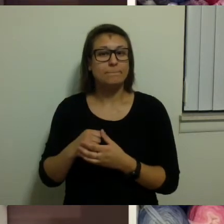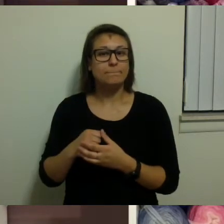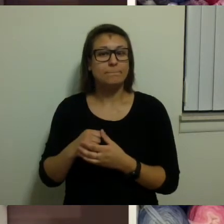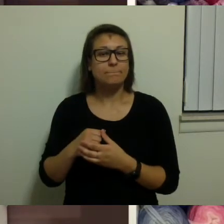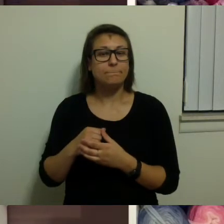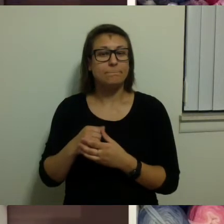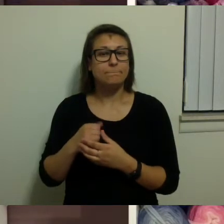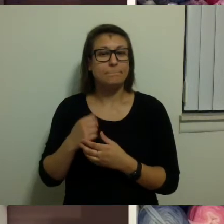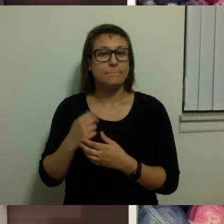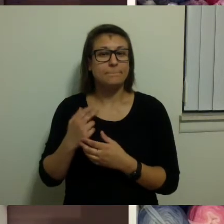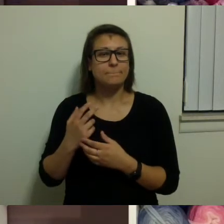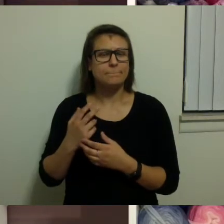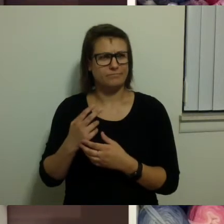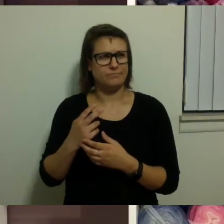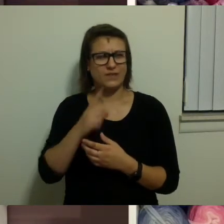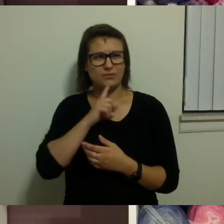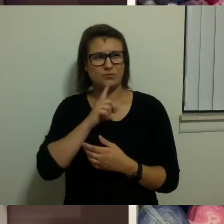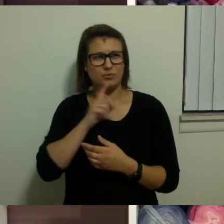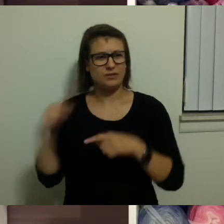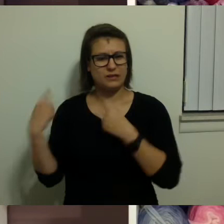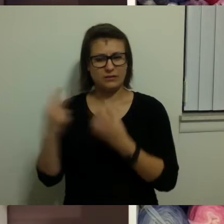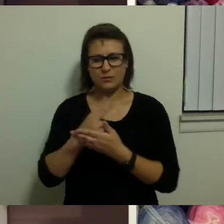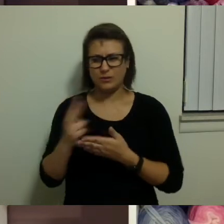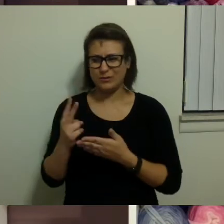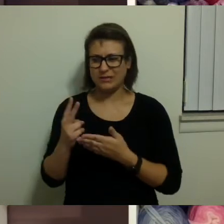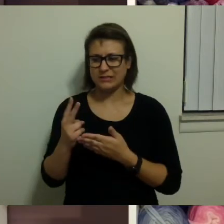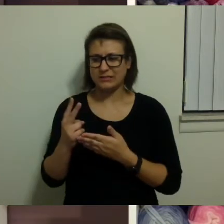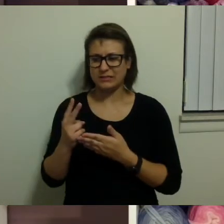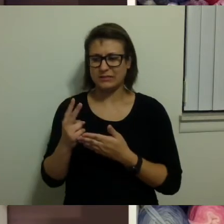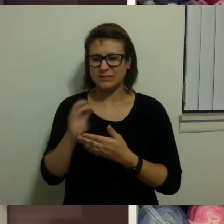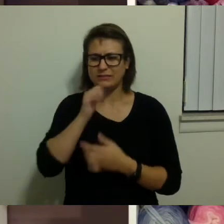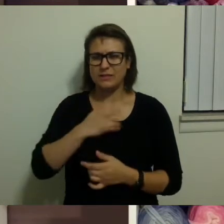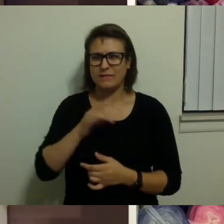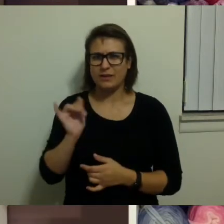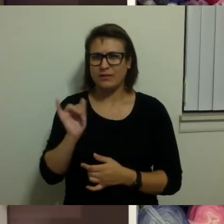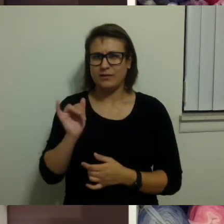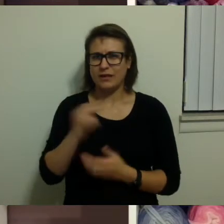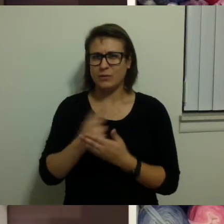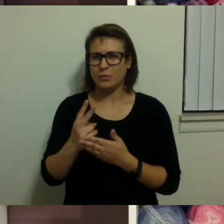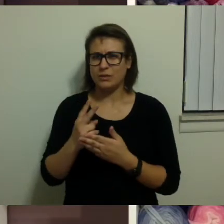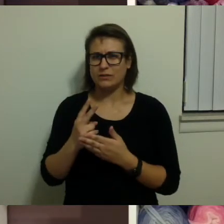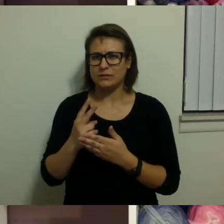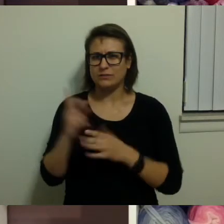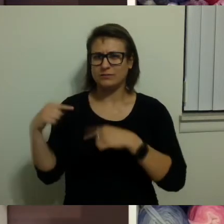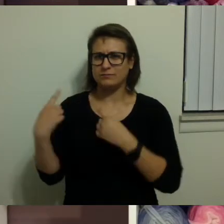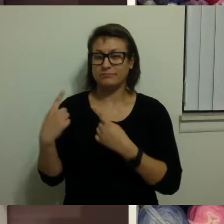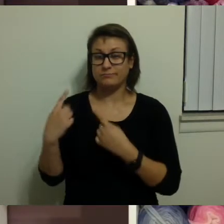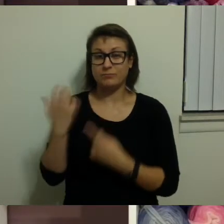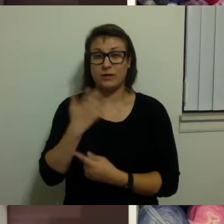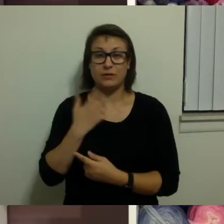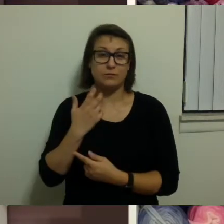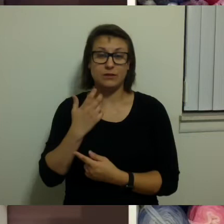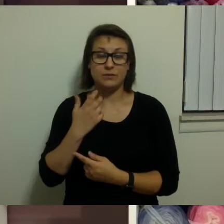it is. Has it been 2 weeks? It just doesn't feel like it's been 2 weeks. Wow,